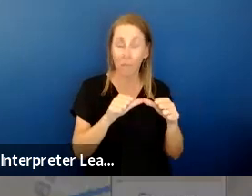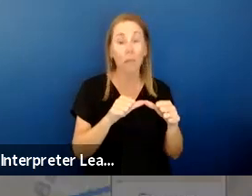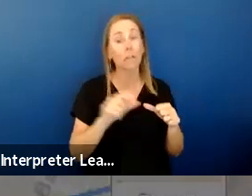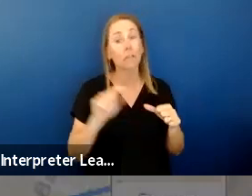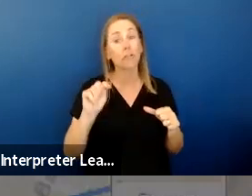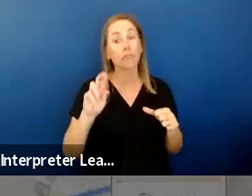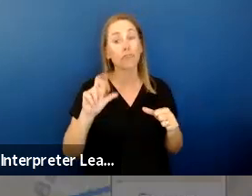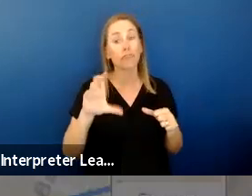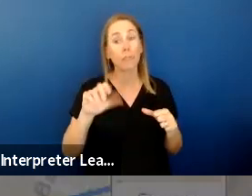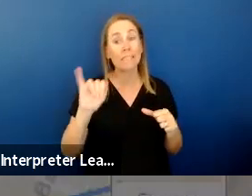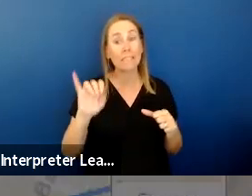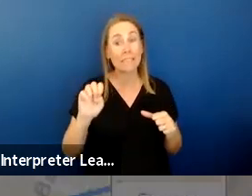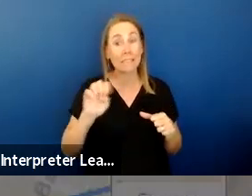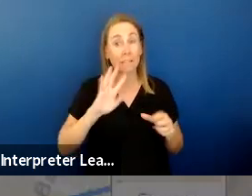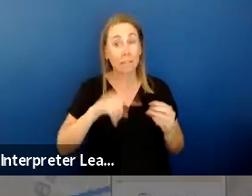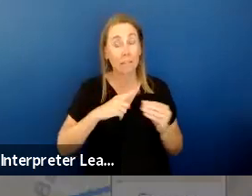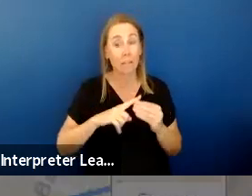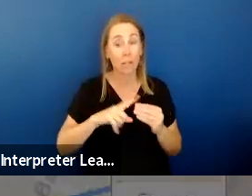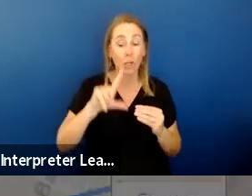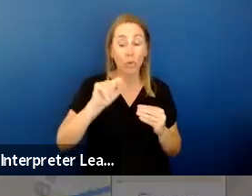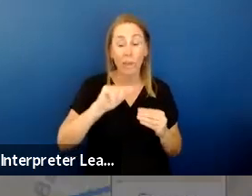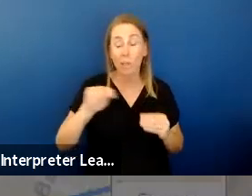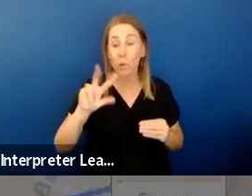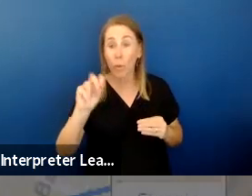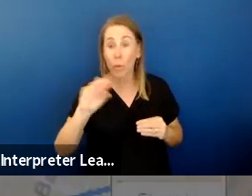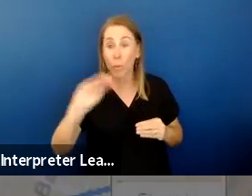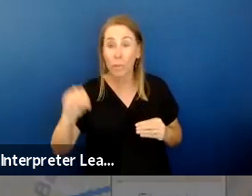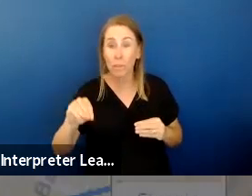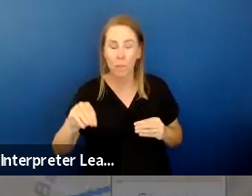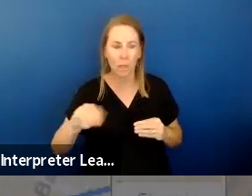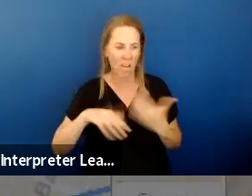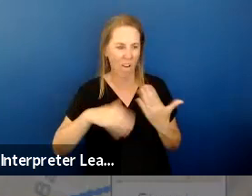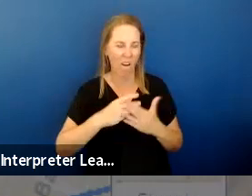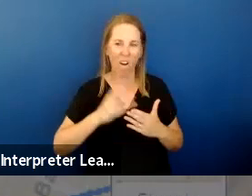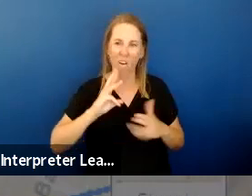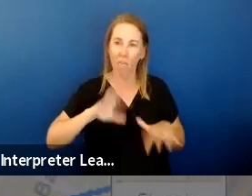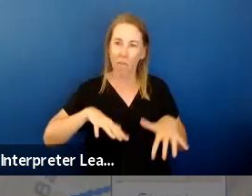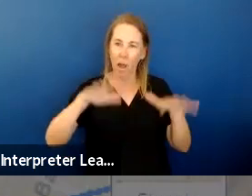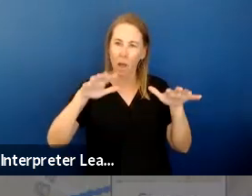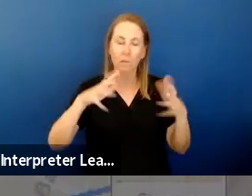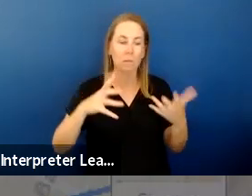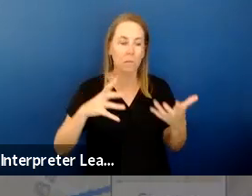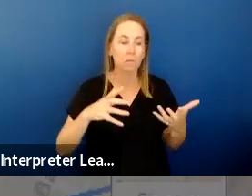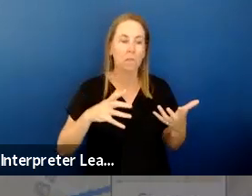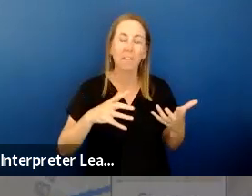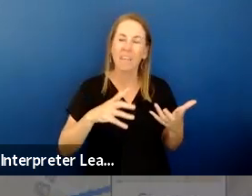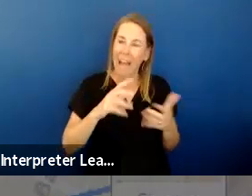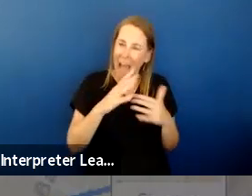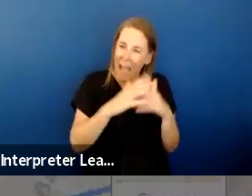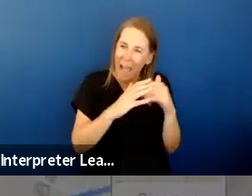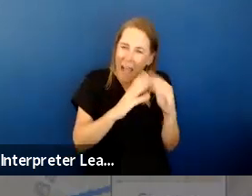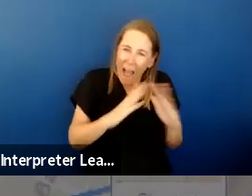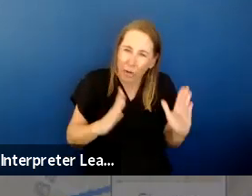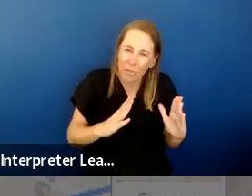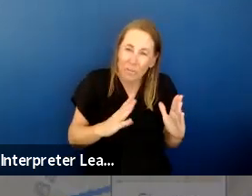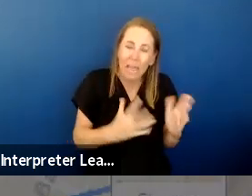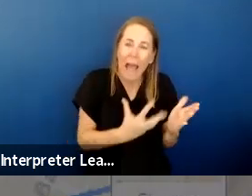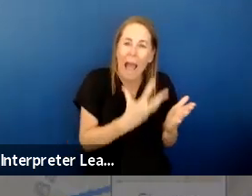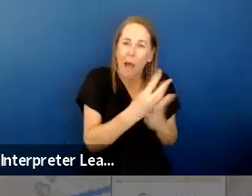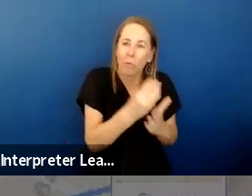mentioned, between 20% and 30% of all flood insurance claims are for structures outside of the mapped regulatory flood